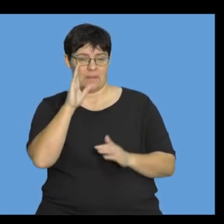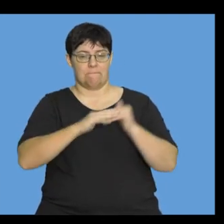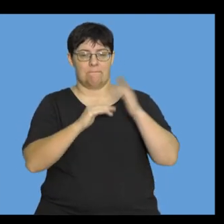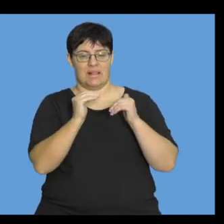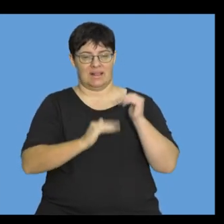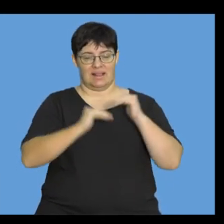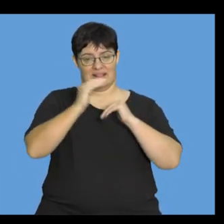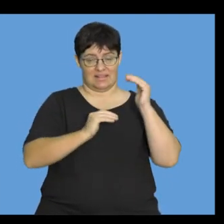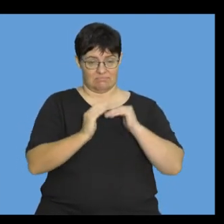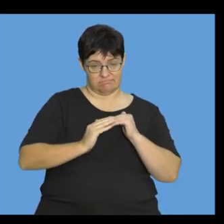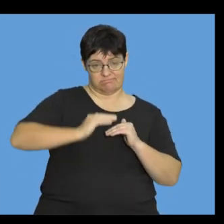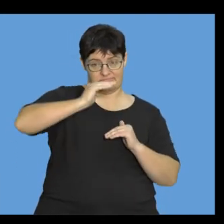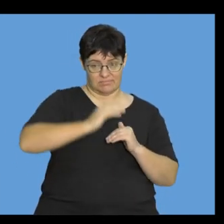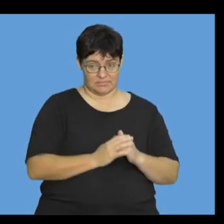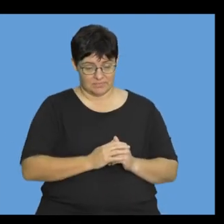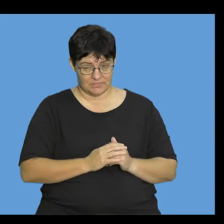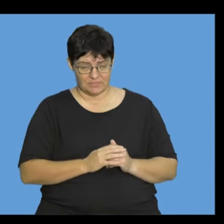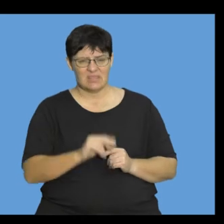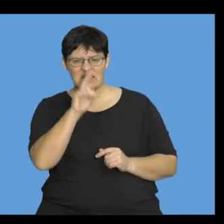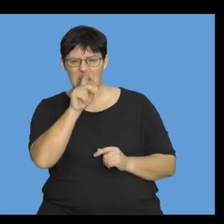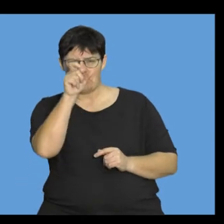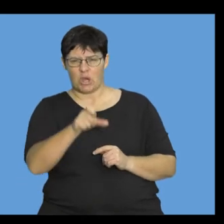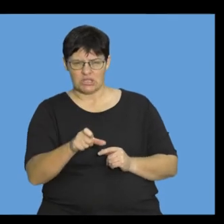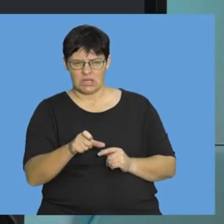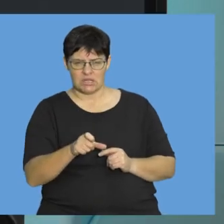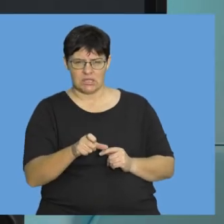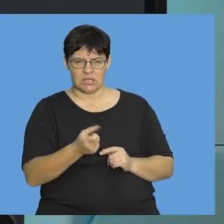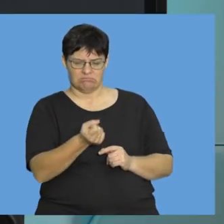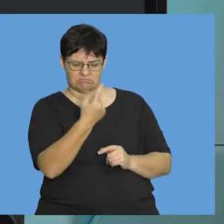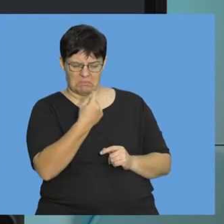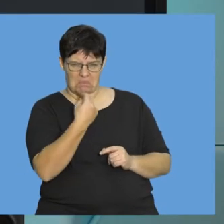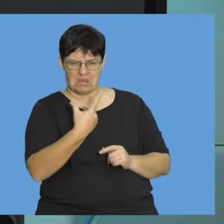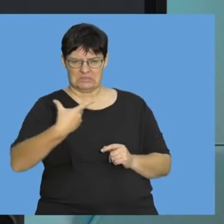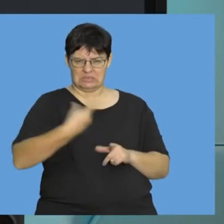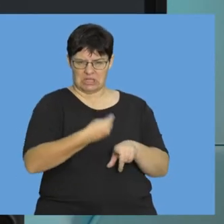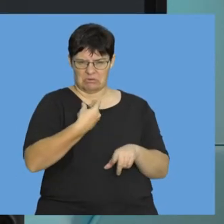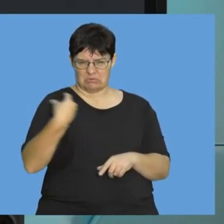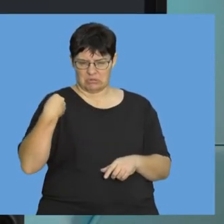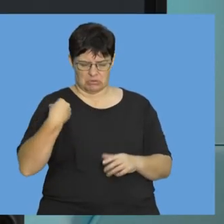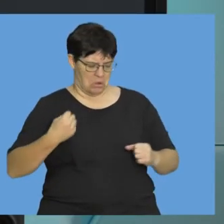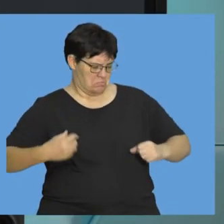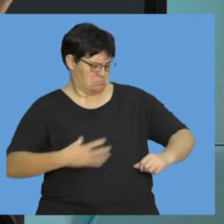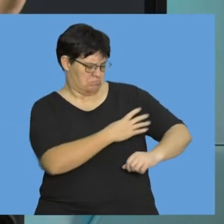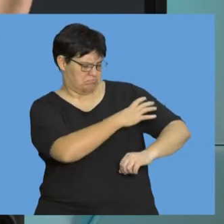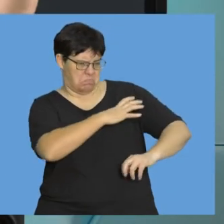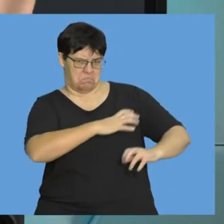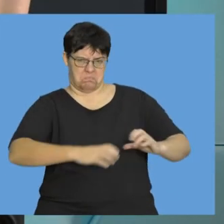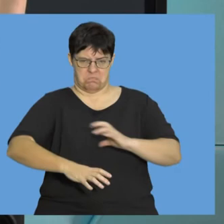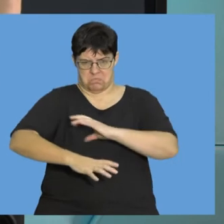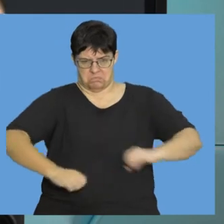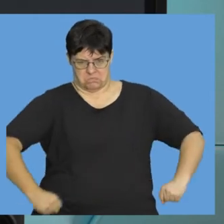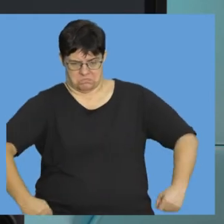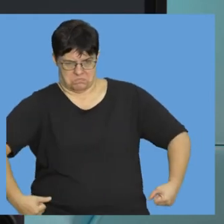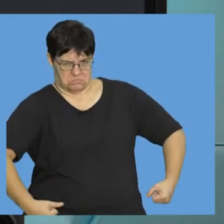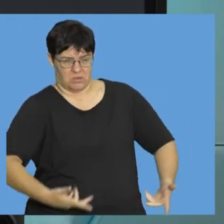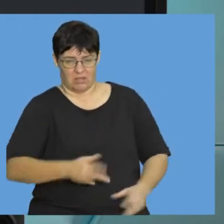to build up. So what does that mean? I don't know if you've seen those guys that take anabolic steroids. They get all these big muscles